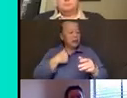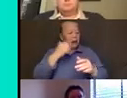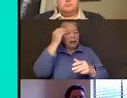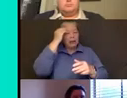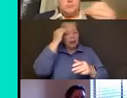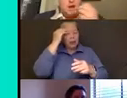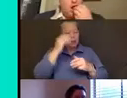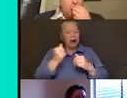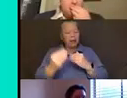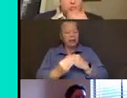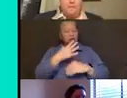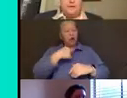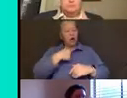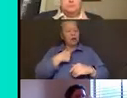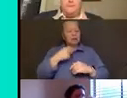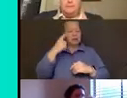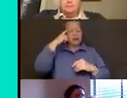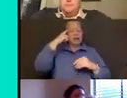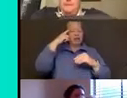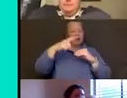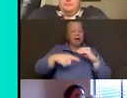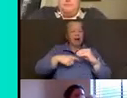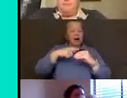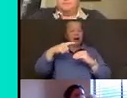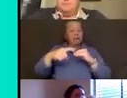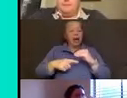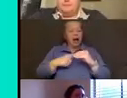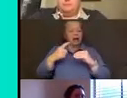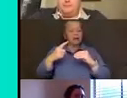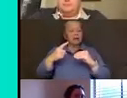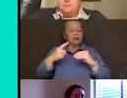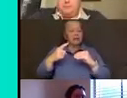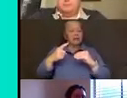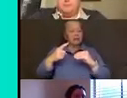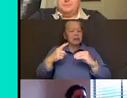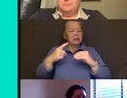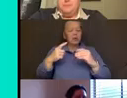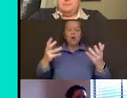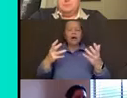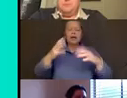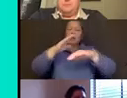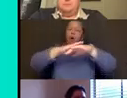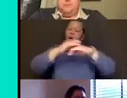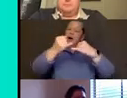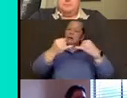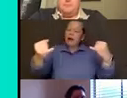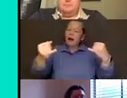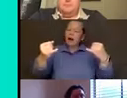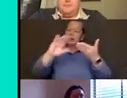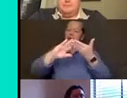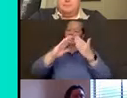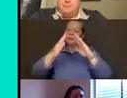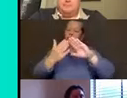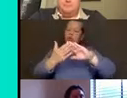me thinking about what an online intentional community looks like, but I can talk more about